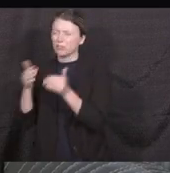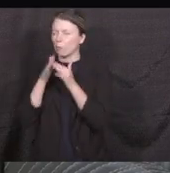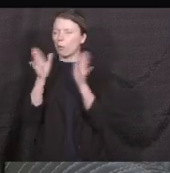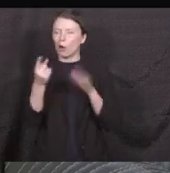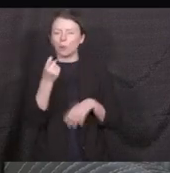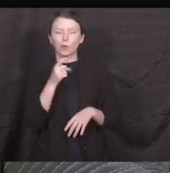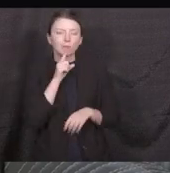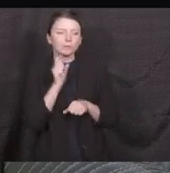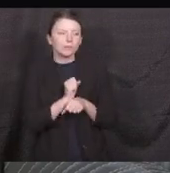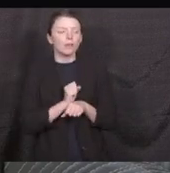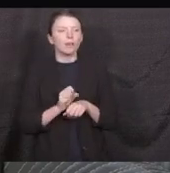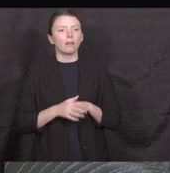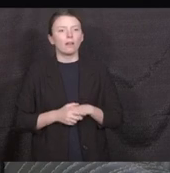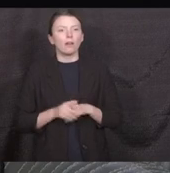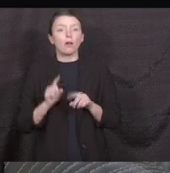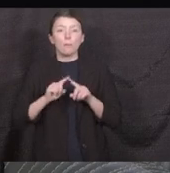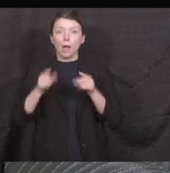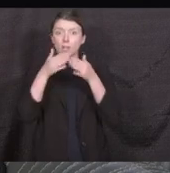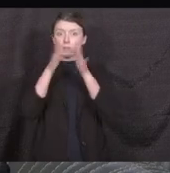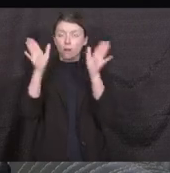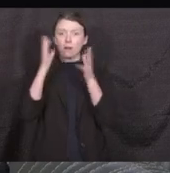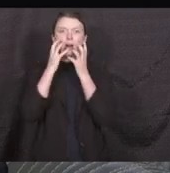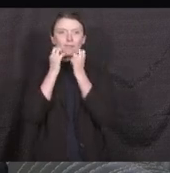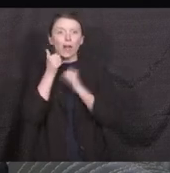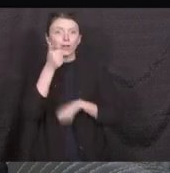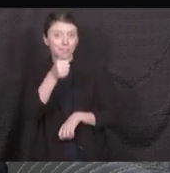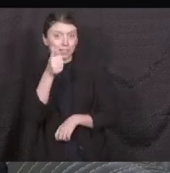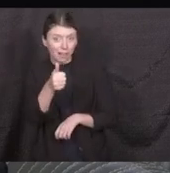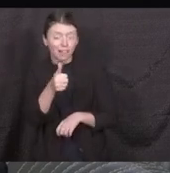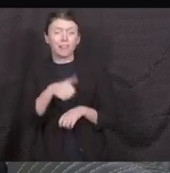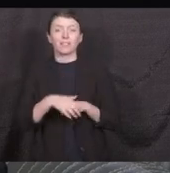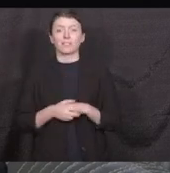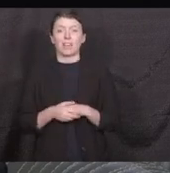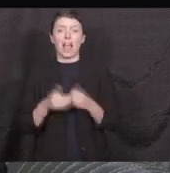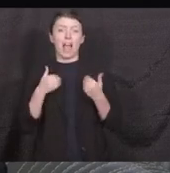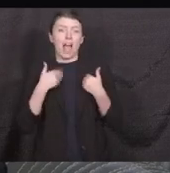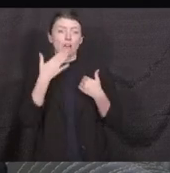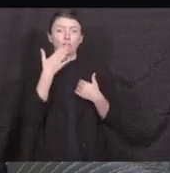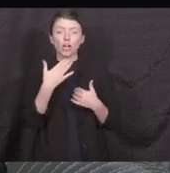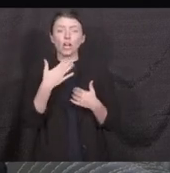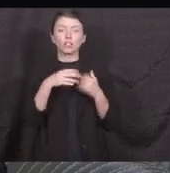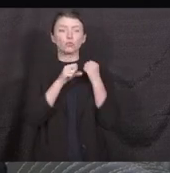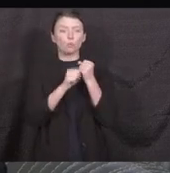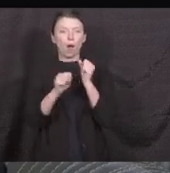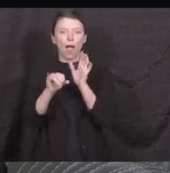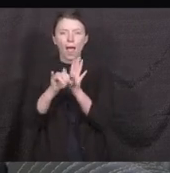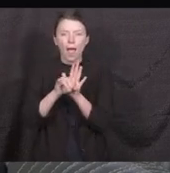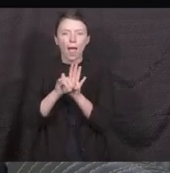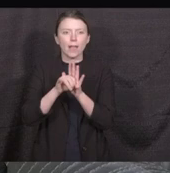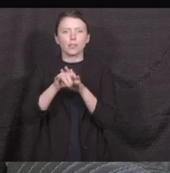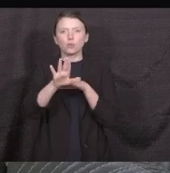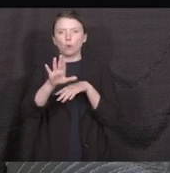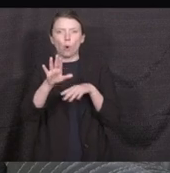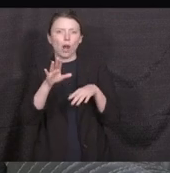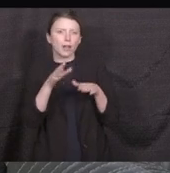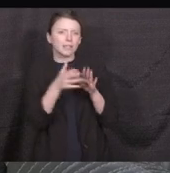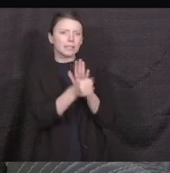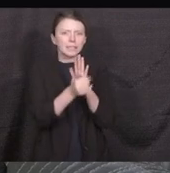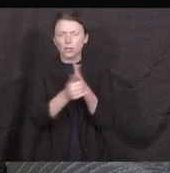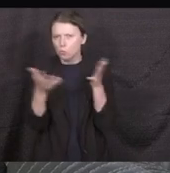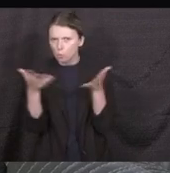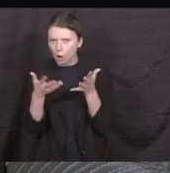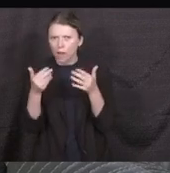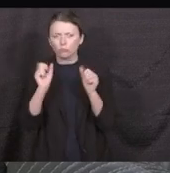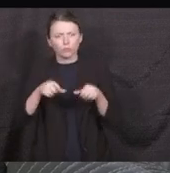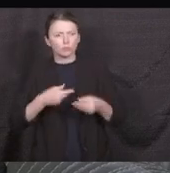say in general, value yourself, have a good sense of what your own skills are, what you might bring, try to